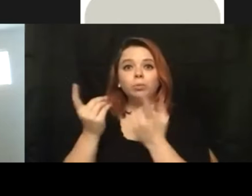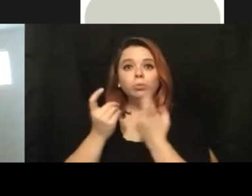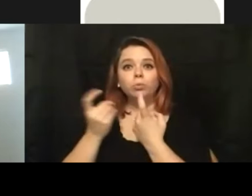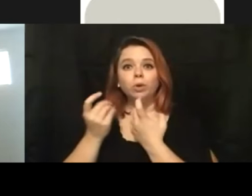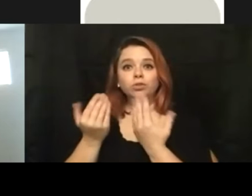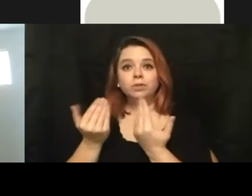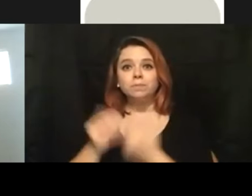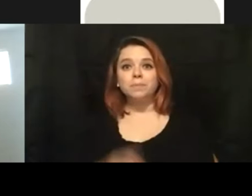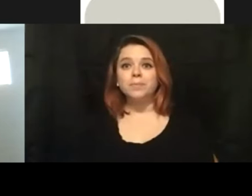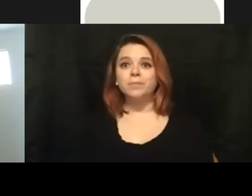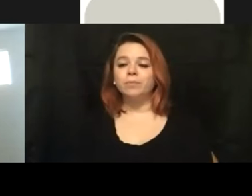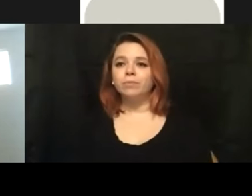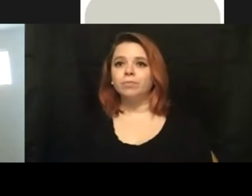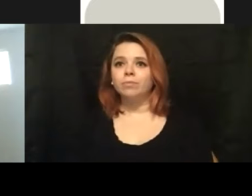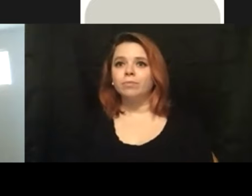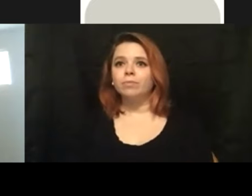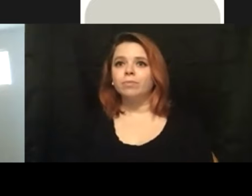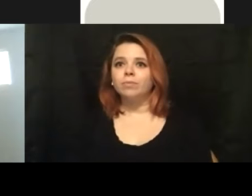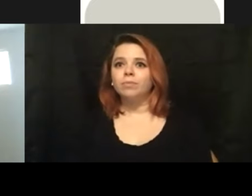Next question.